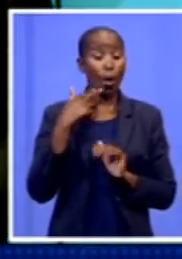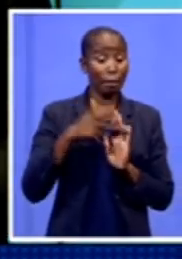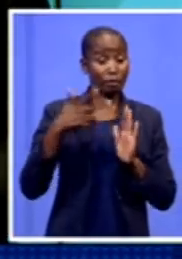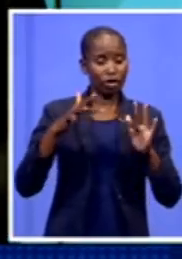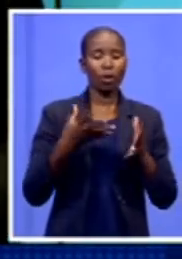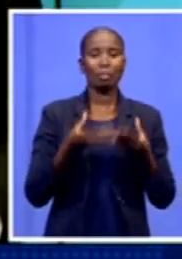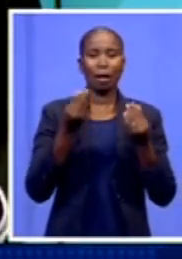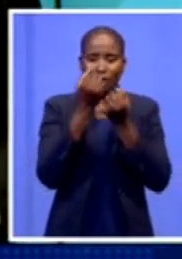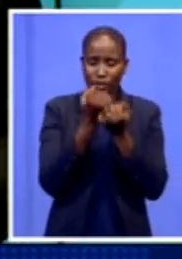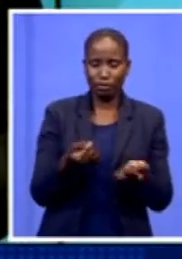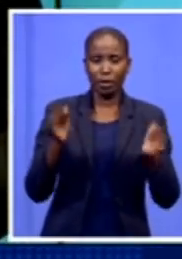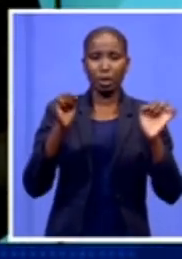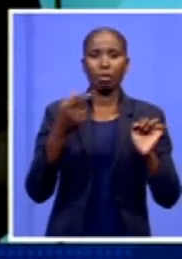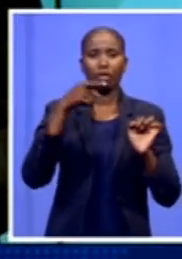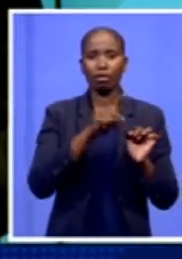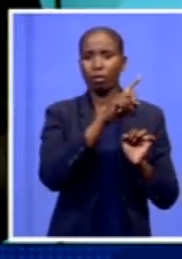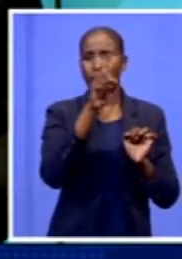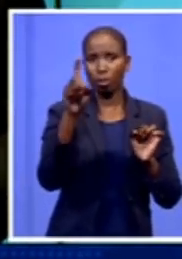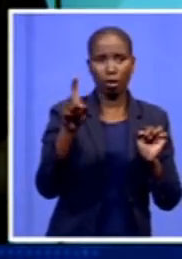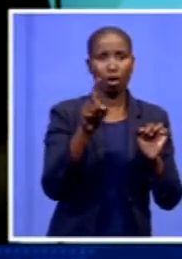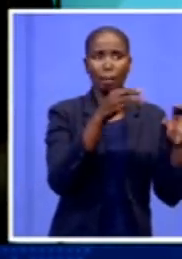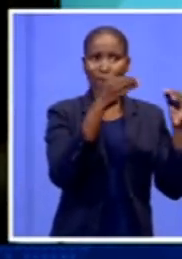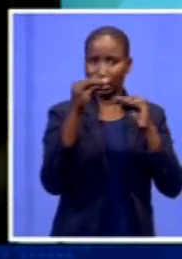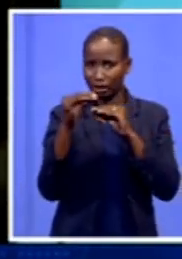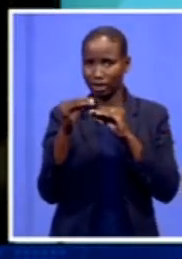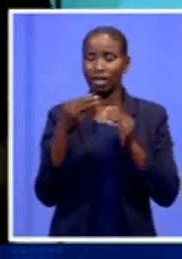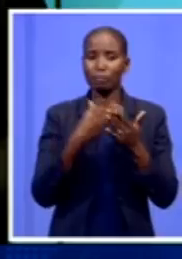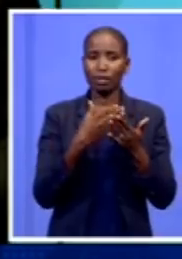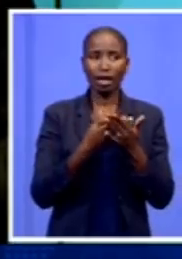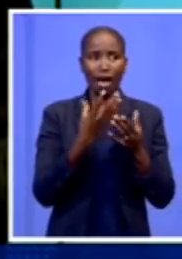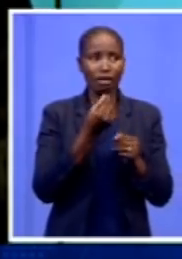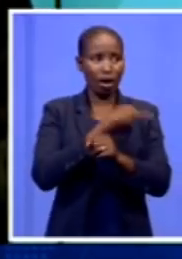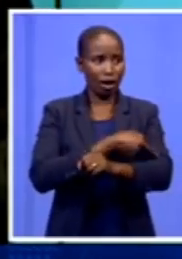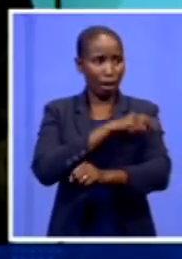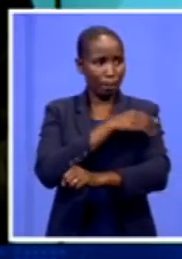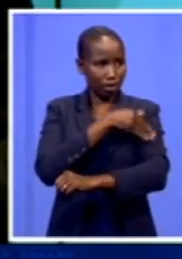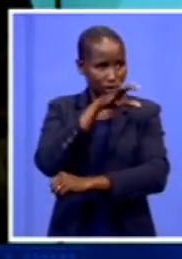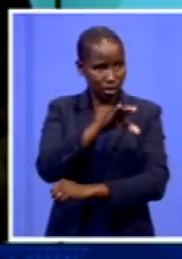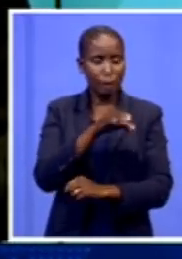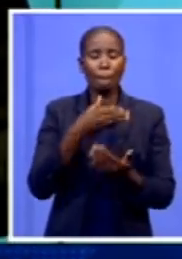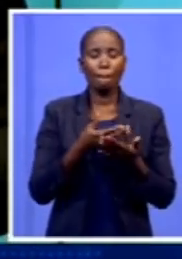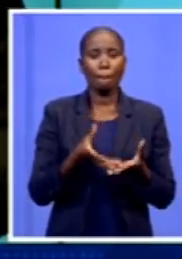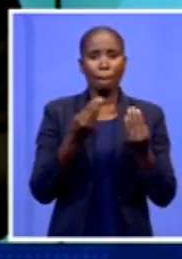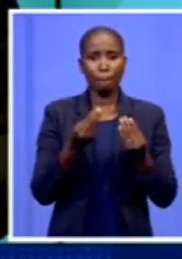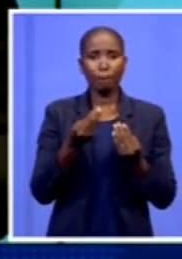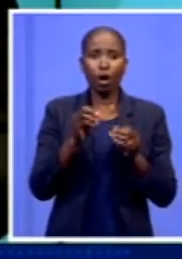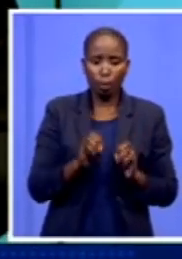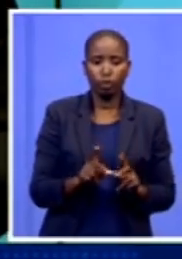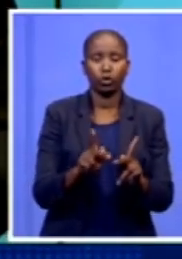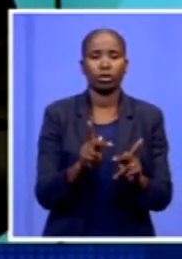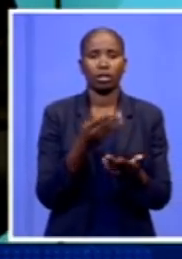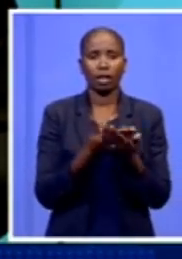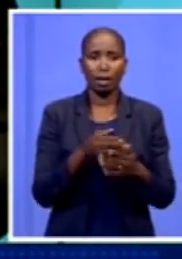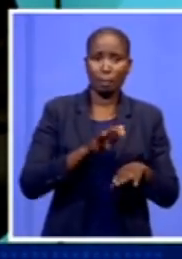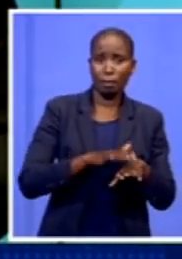the requisite capacity and provide a platform to upgrade existing capabilities. In addition,